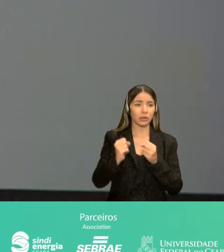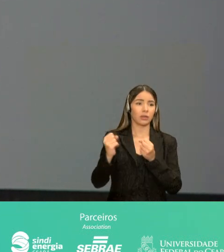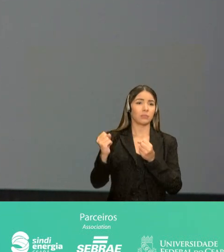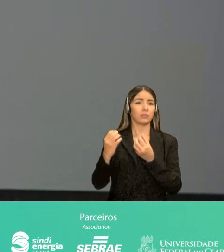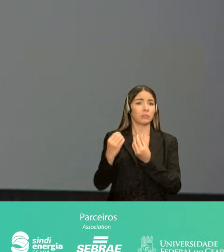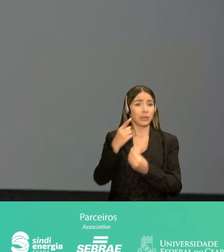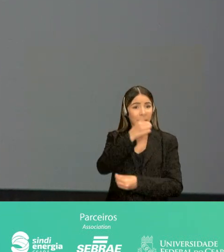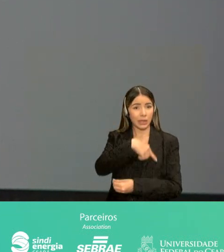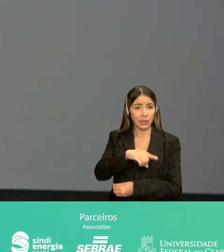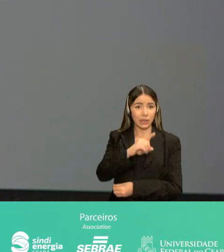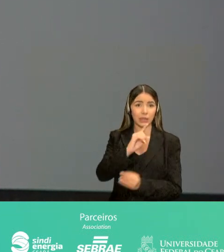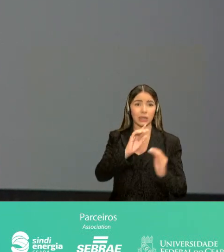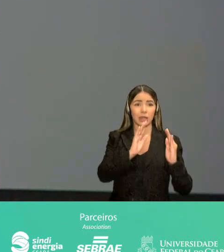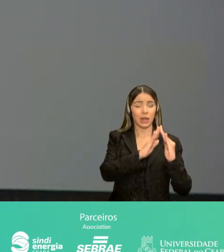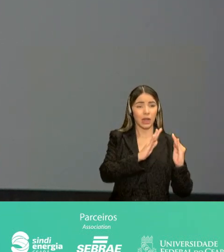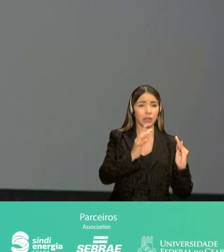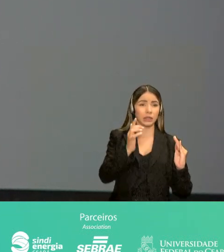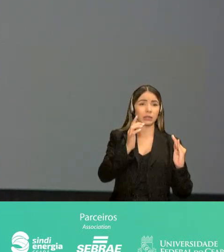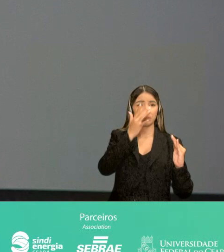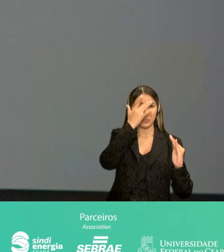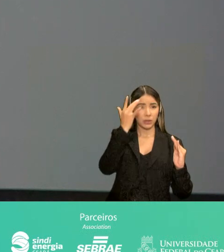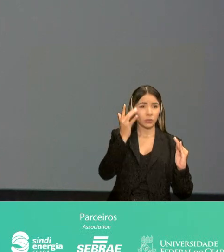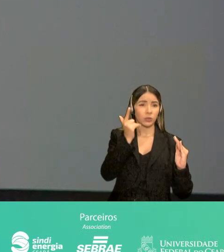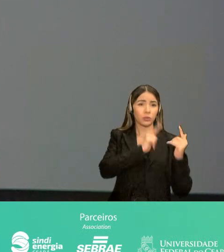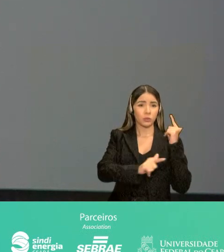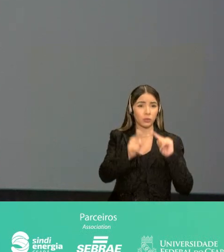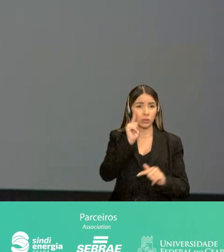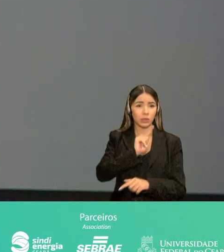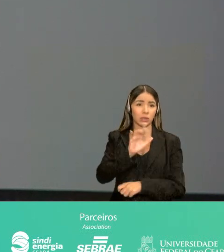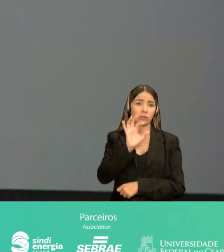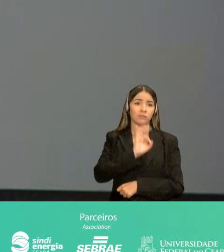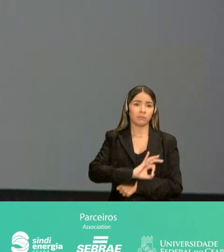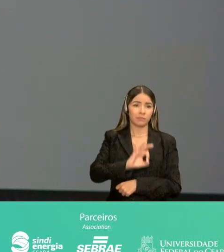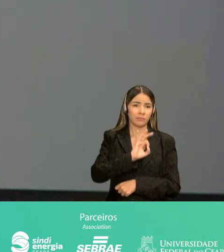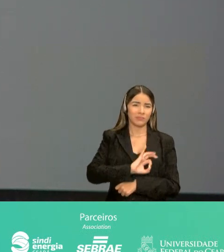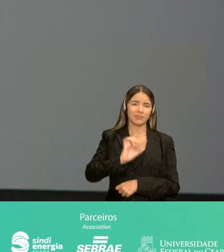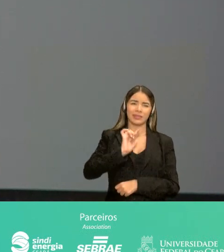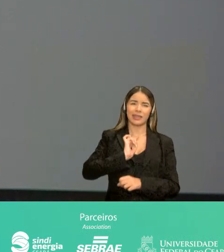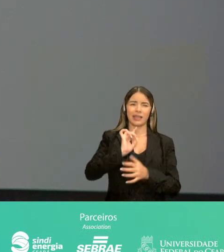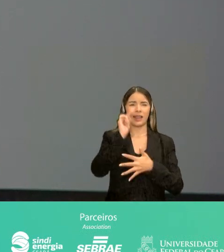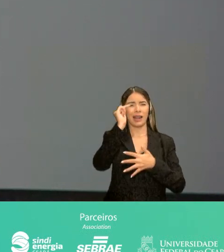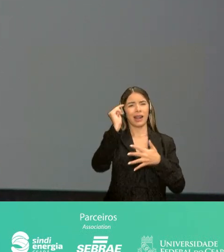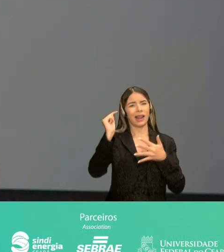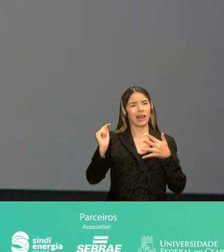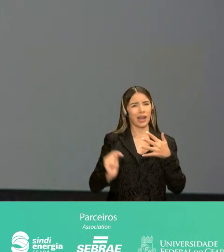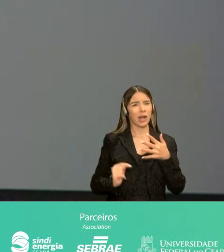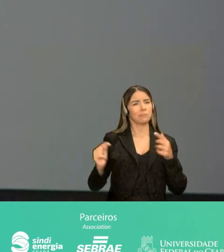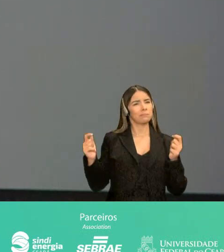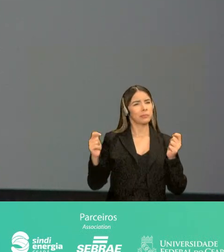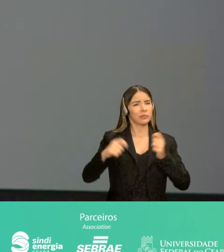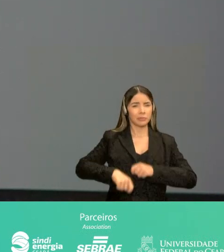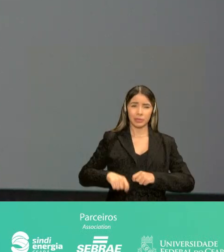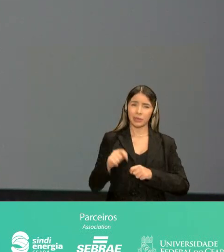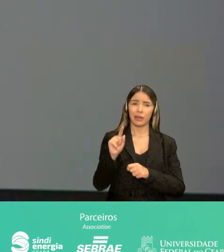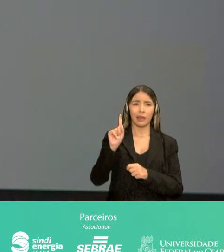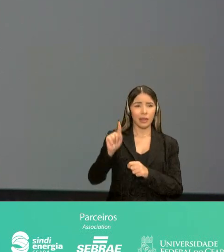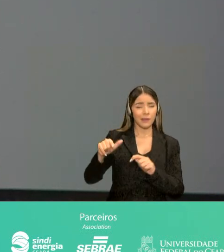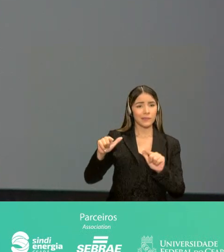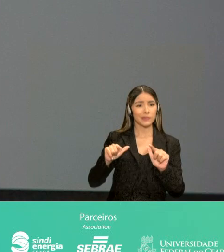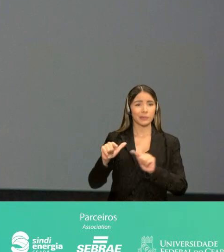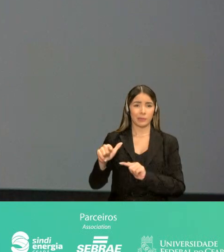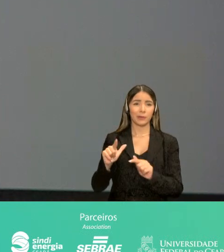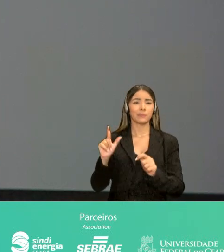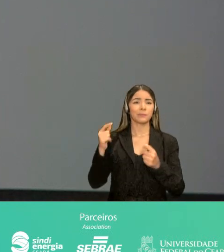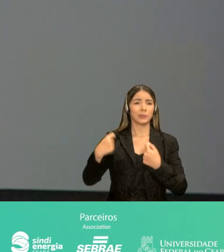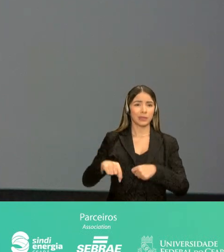material collected to the plants. I think we will take it very seriously, and thank you for your considerations.